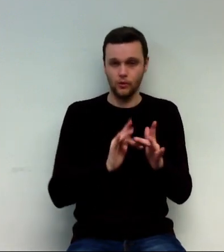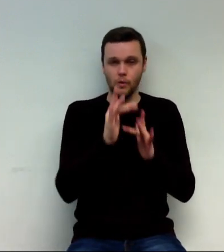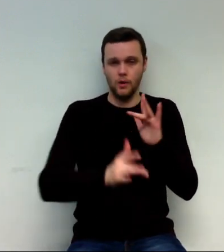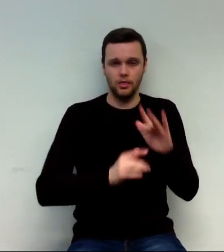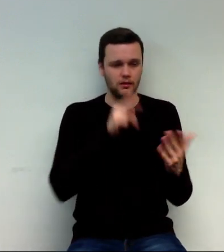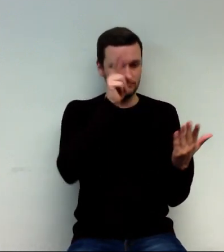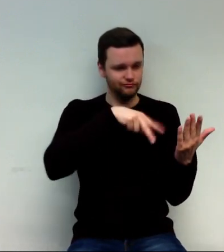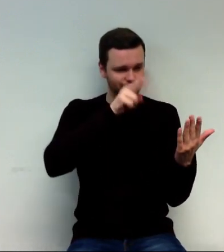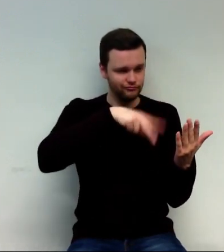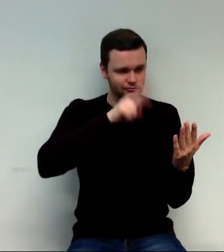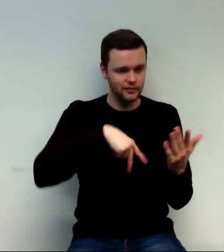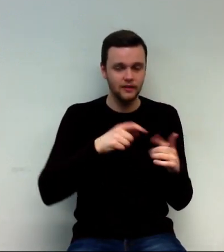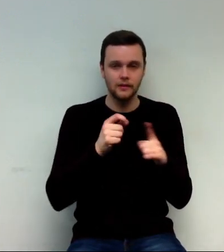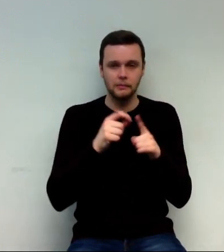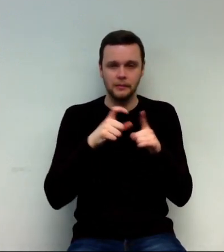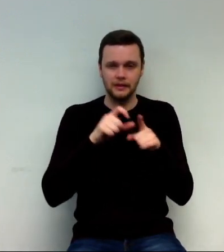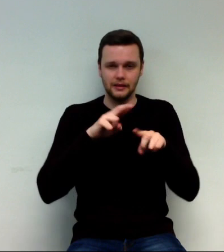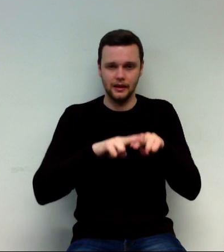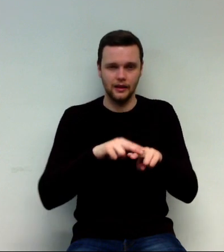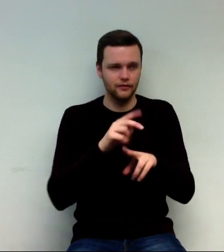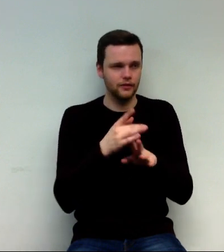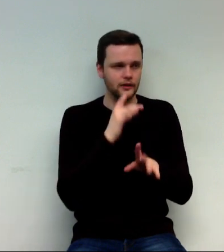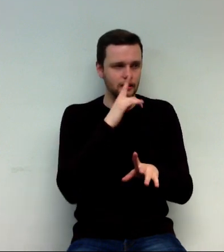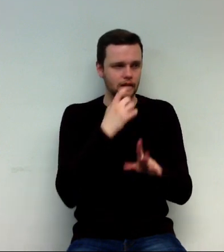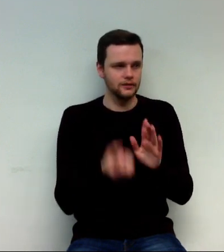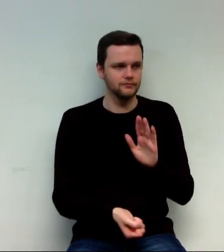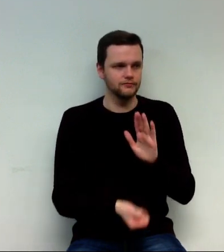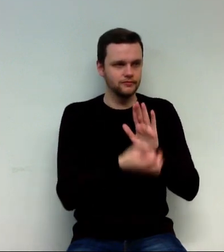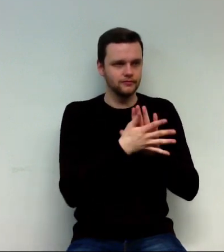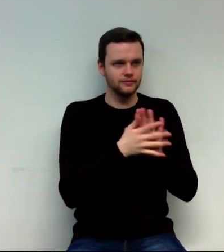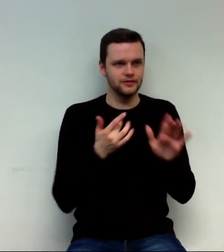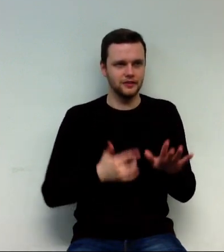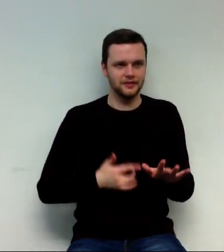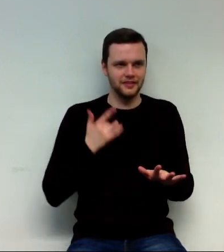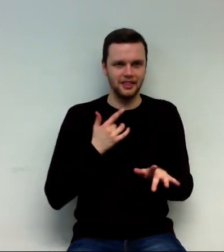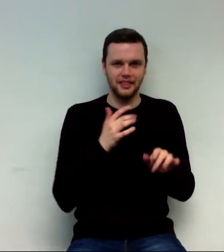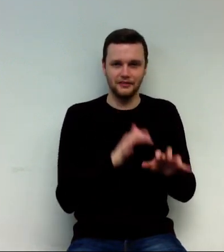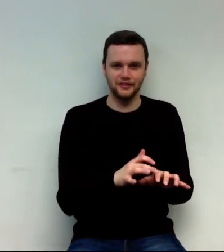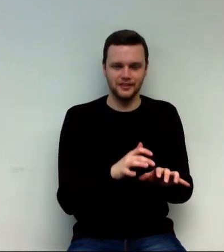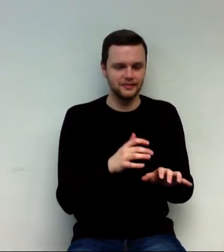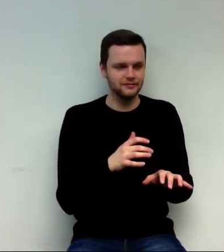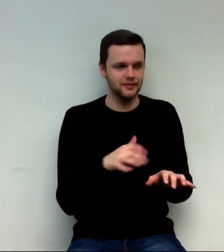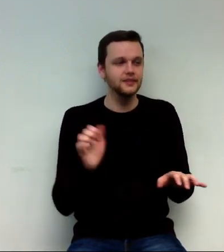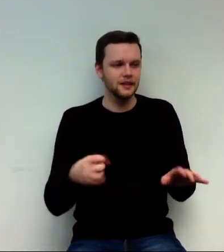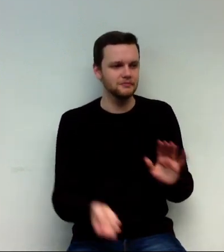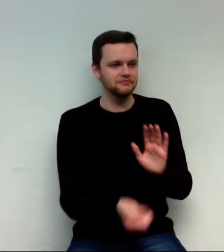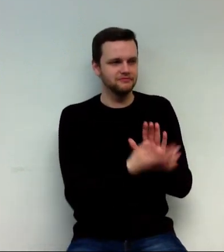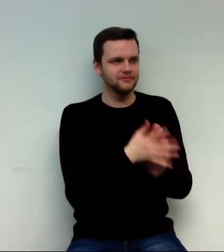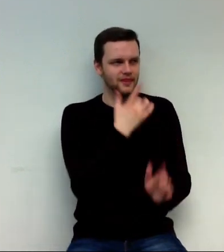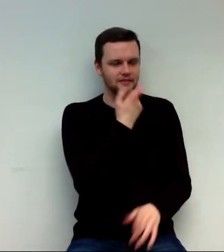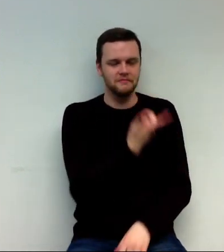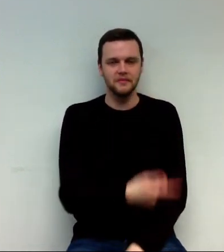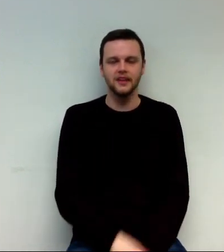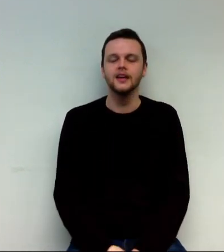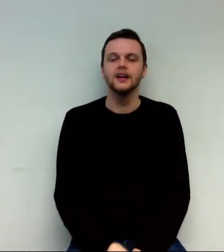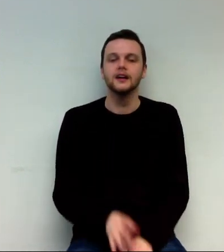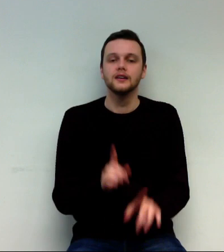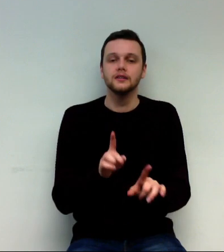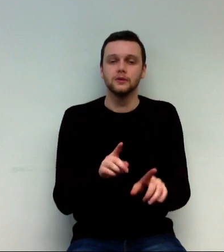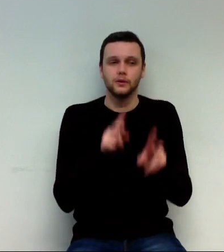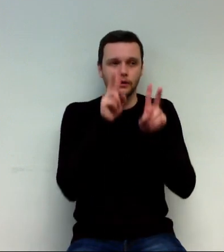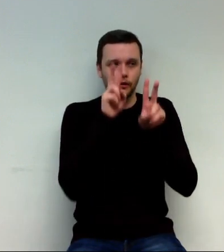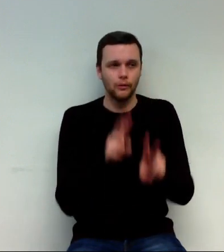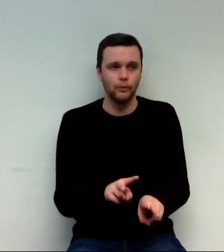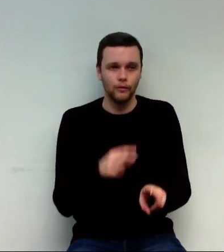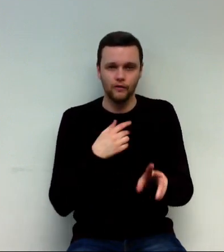the PDF, which I'm sure Daniel will pop into the live chat. Yeah, it's there now. Yeah, where you can look for the